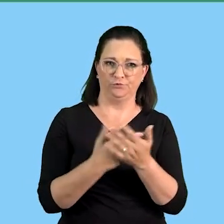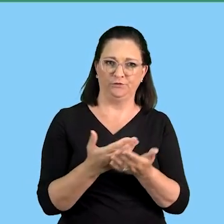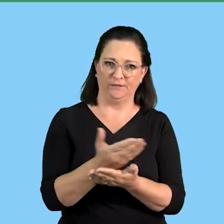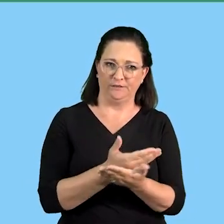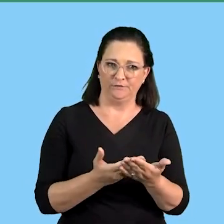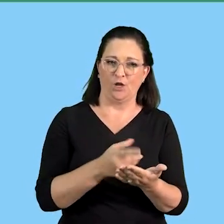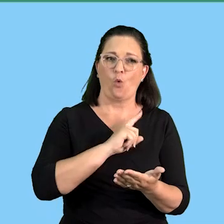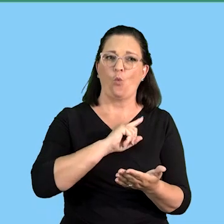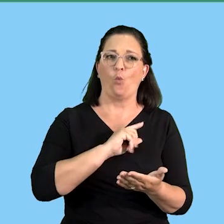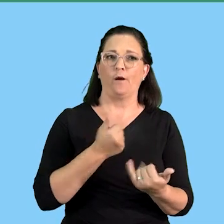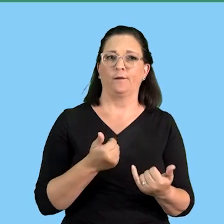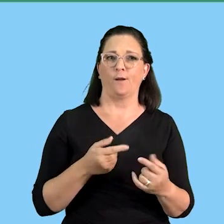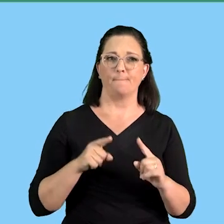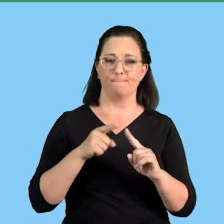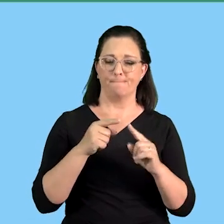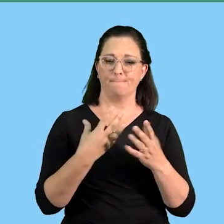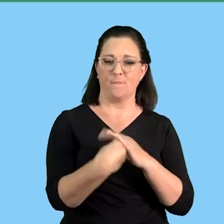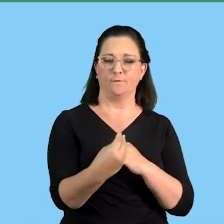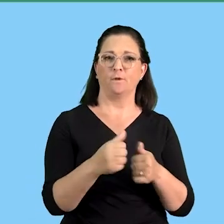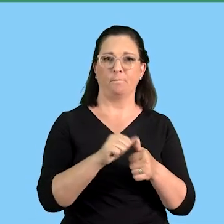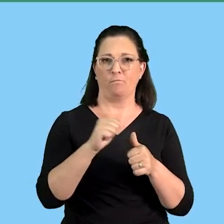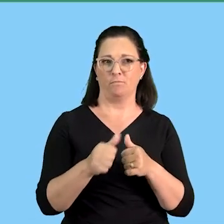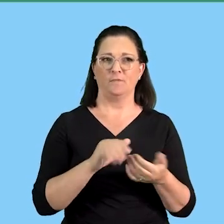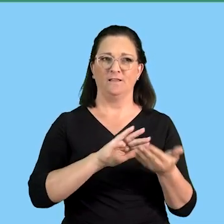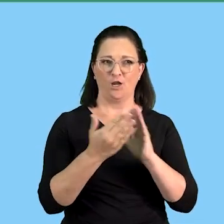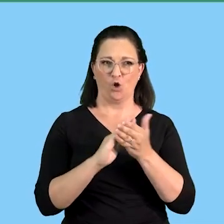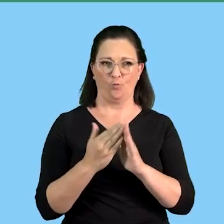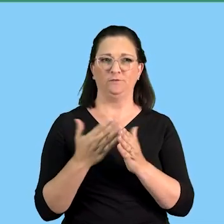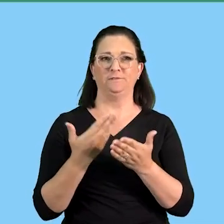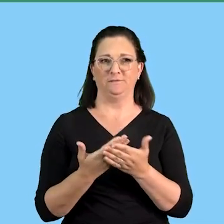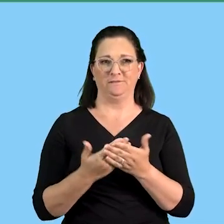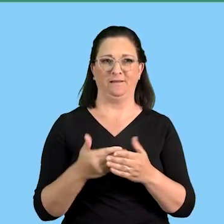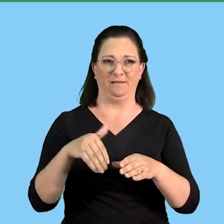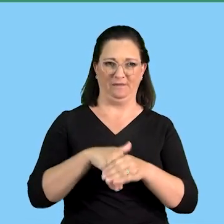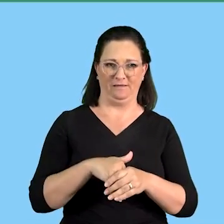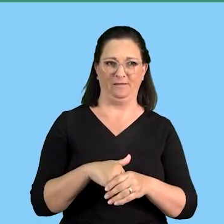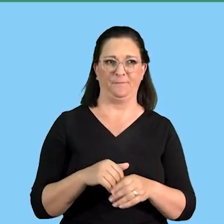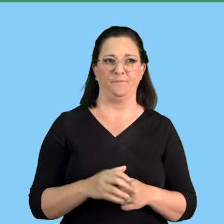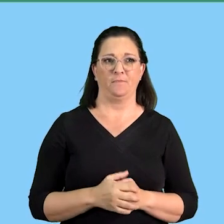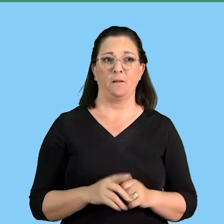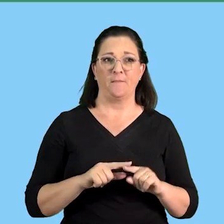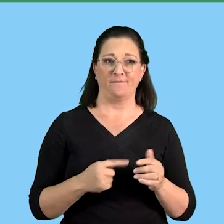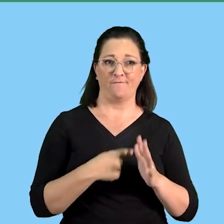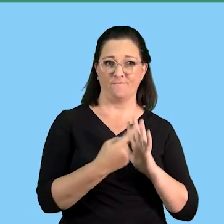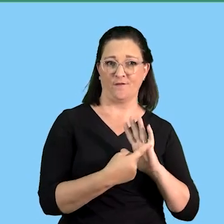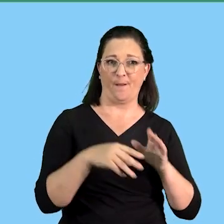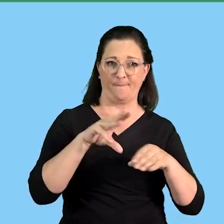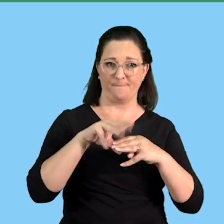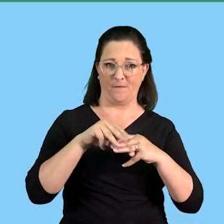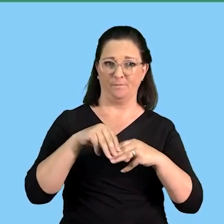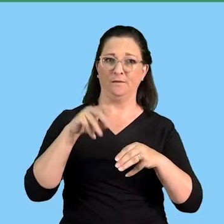better outcomes. This would be done maybe by a community living in a particular village, for instance. Then a minimum of 5